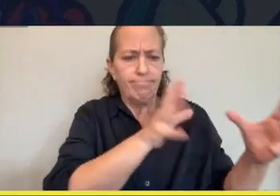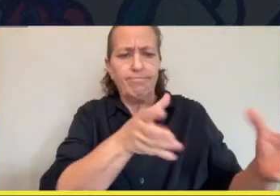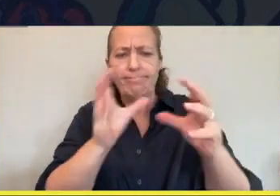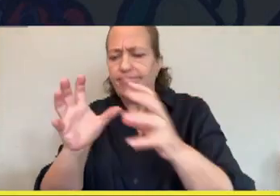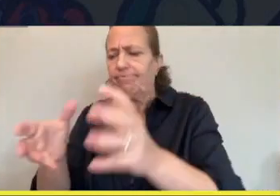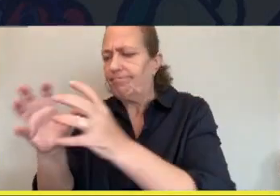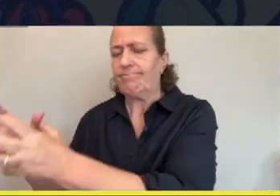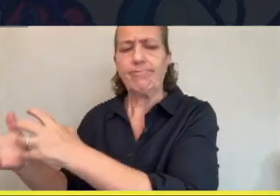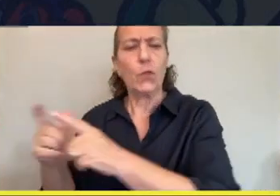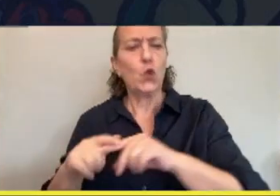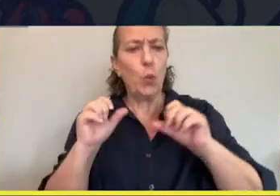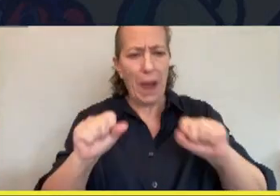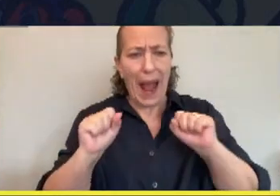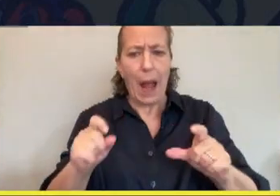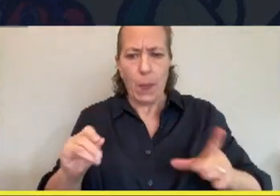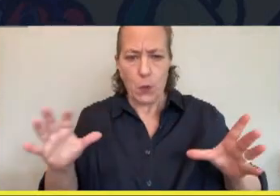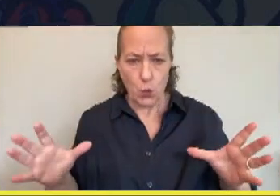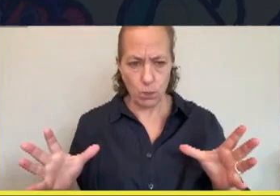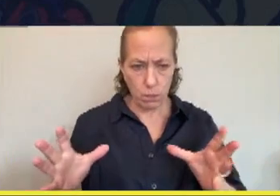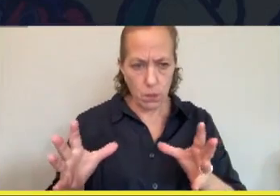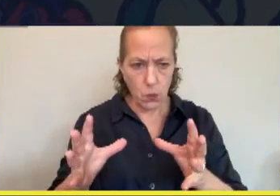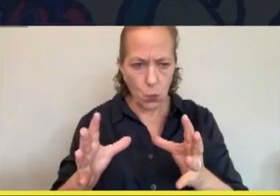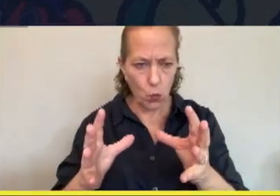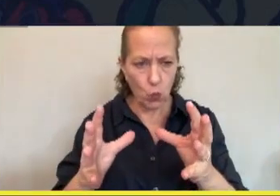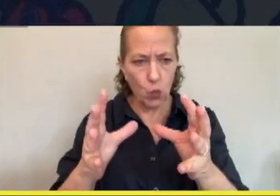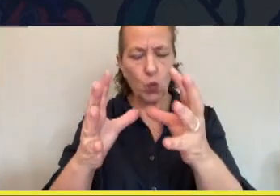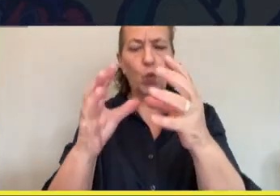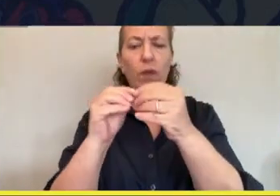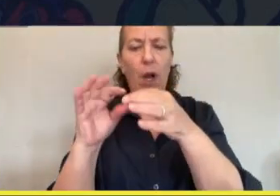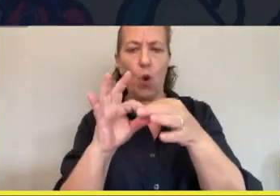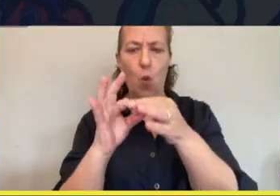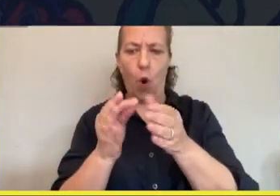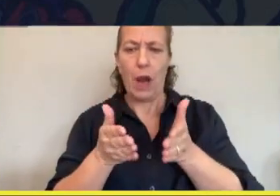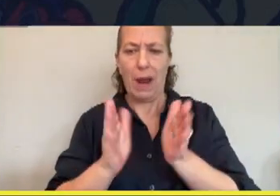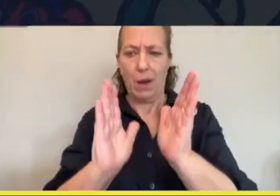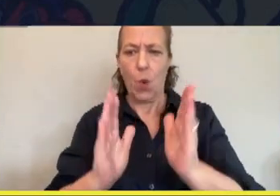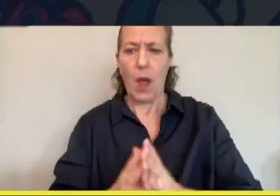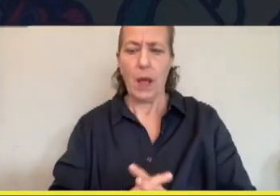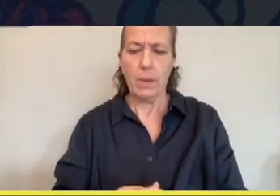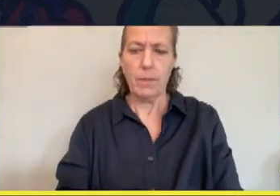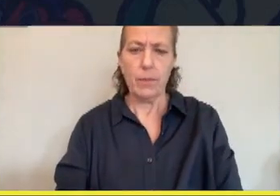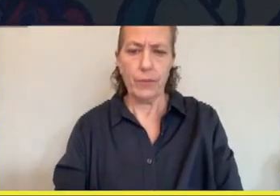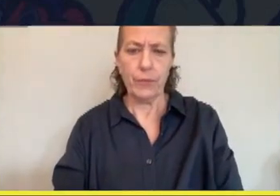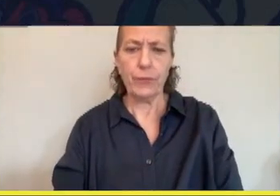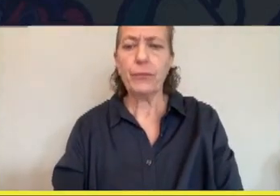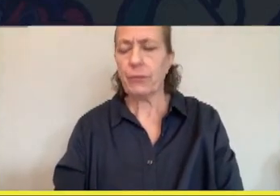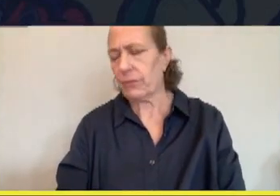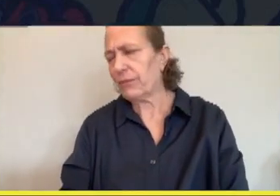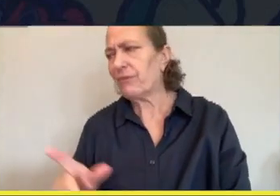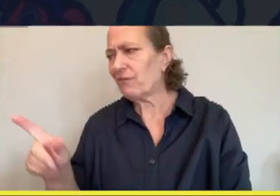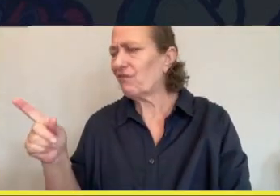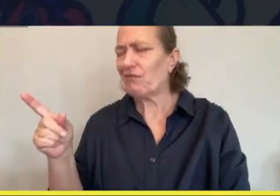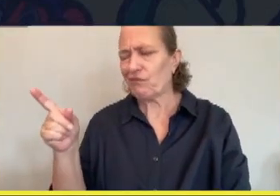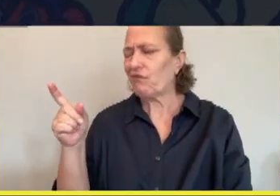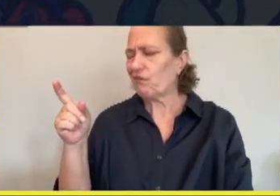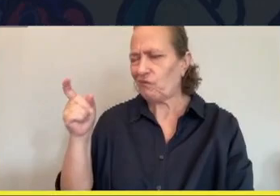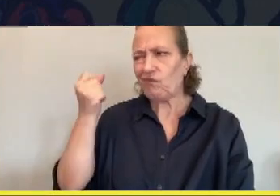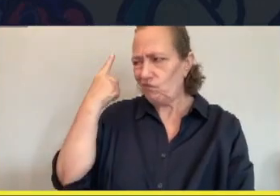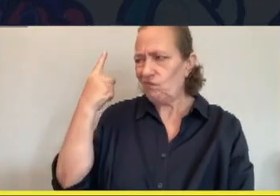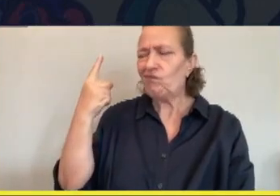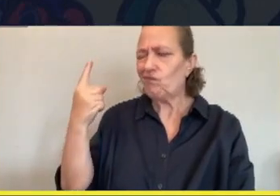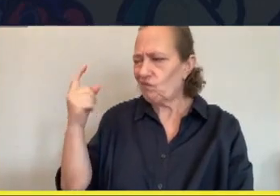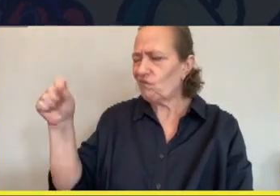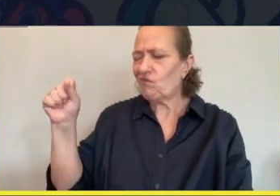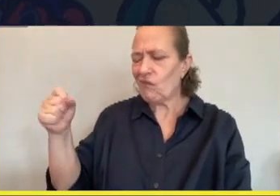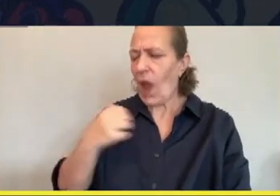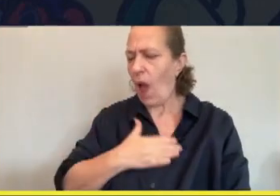needle in a coordinated way. I appreciate that comment, and it makes me wonder about